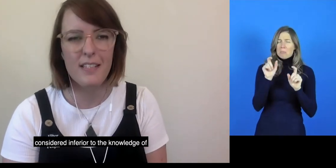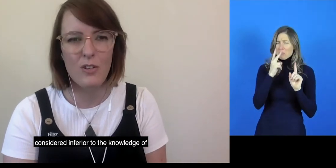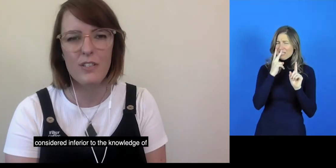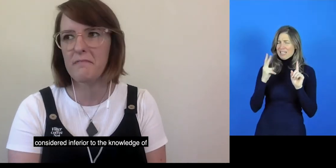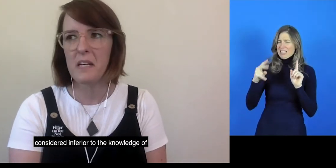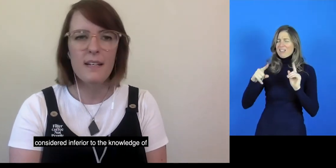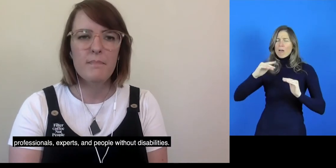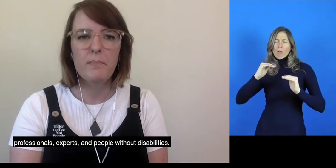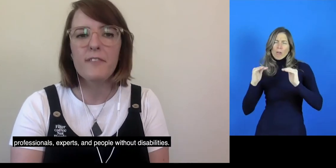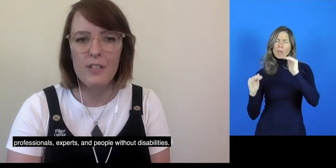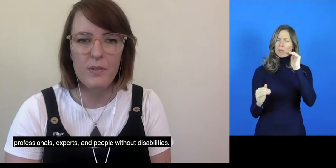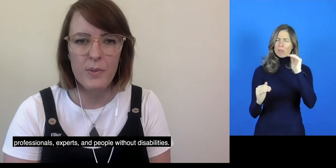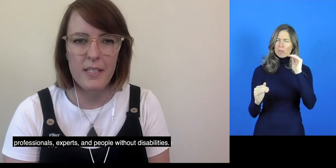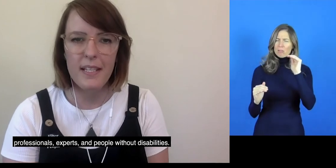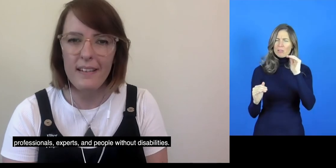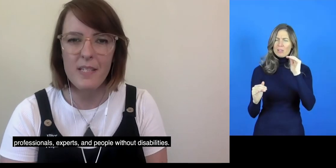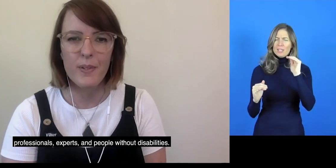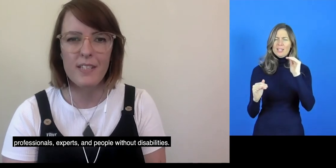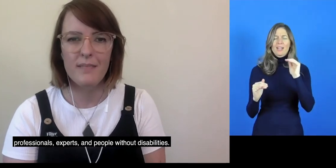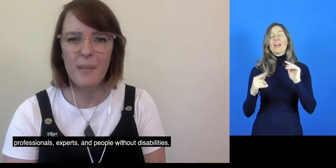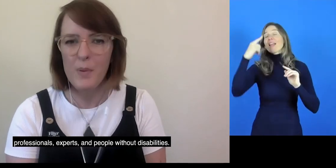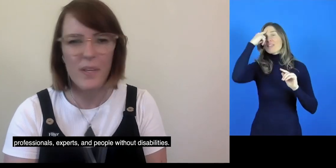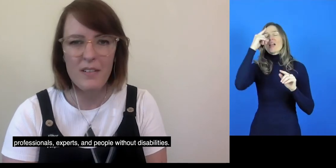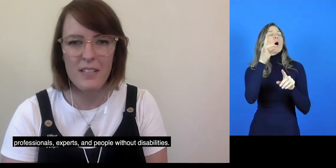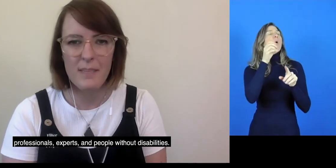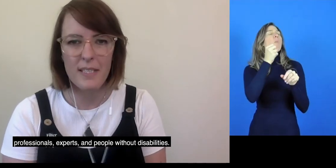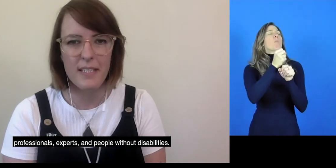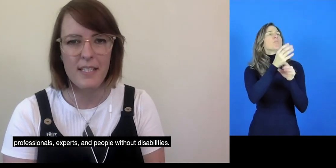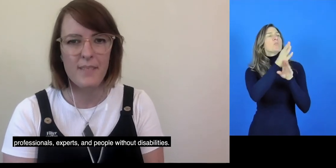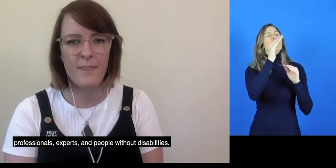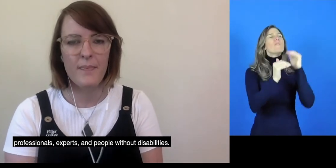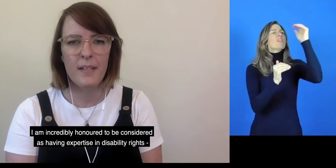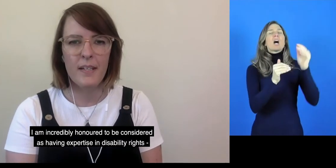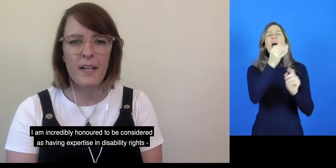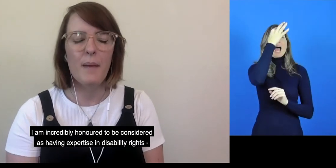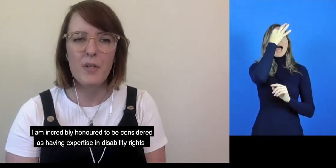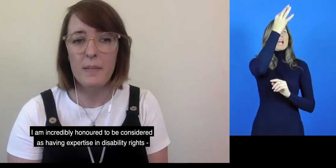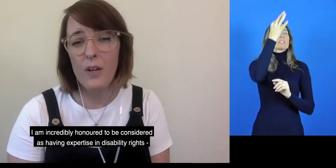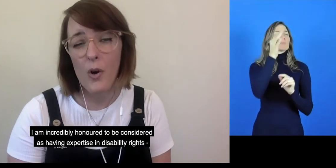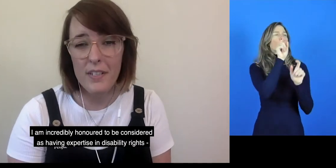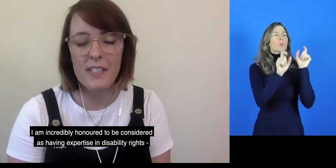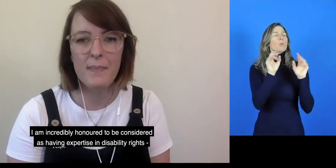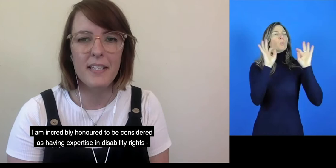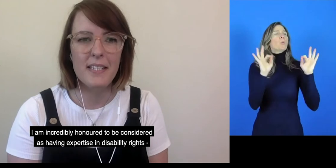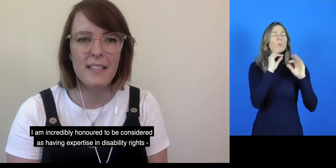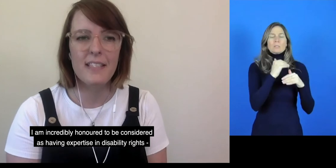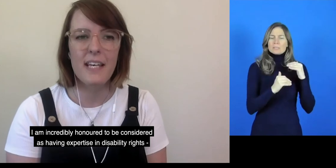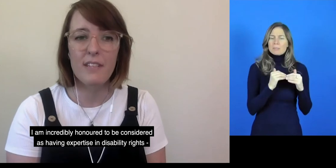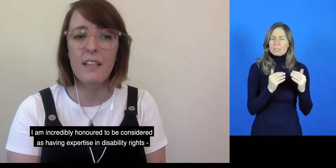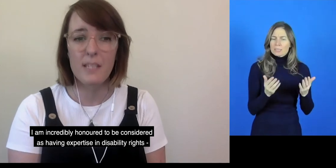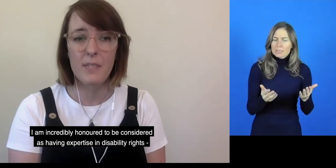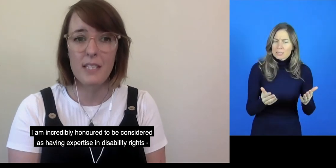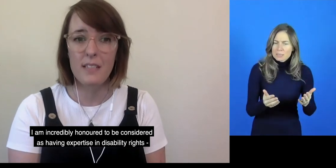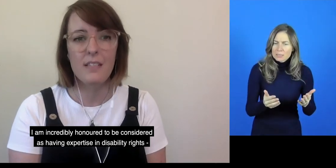inferior to the knowledge of professionals and experts, people without disabilities. I'm incredibly honoured to be considered as